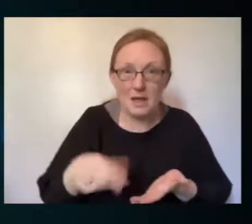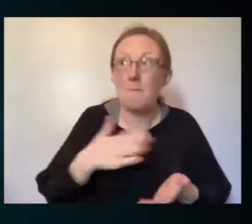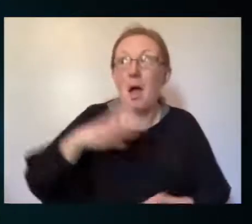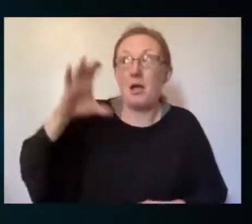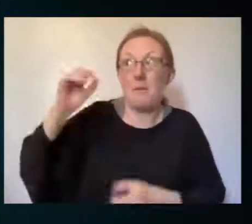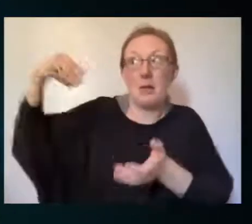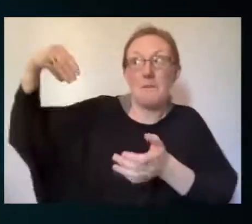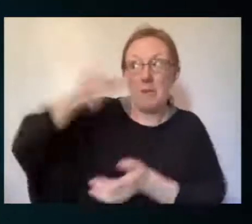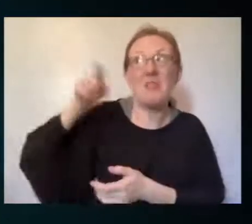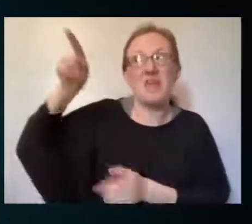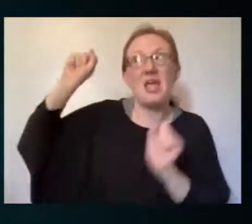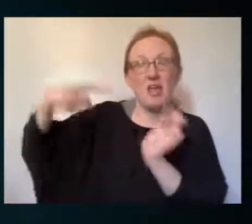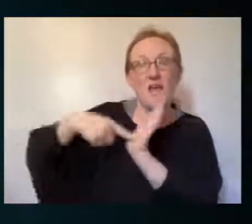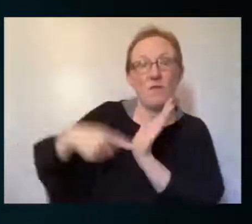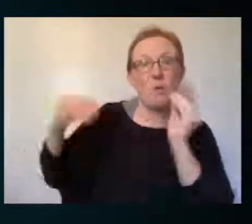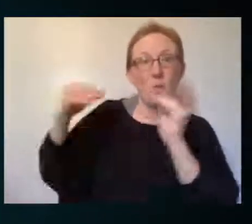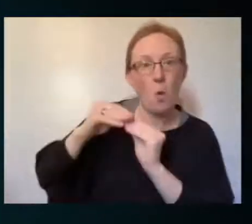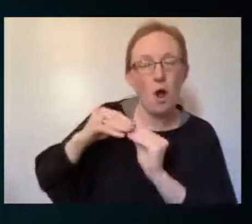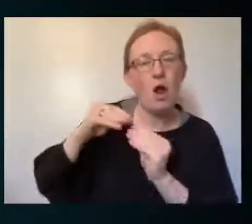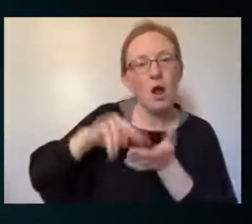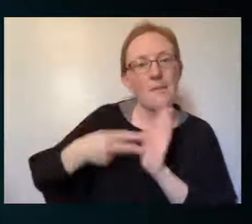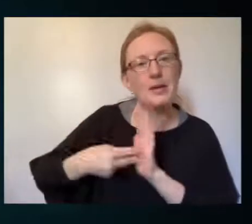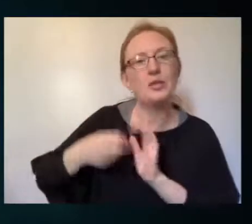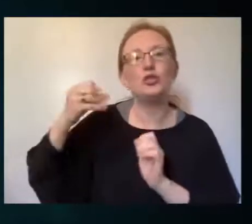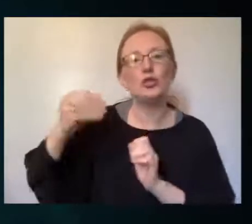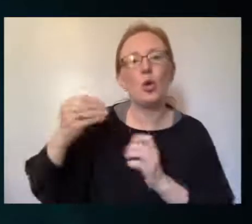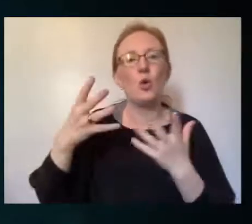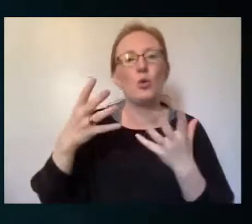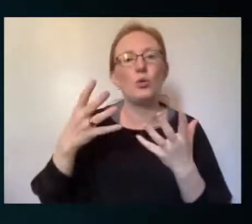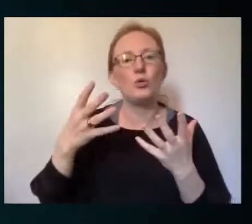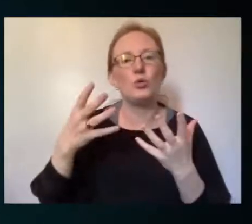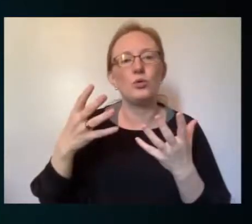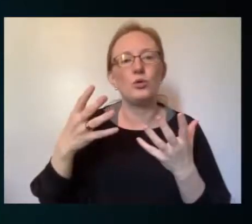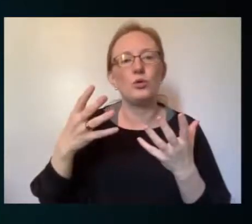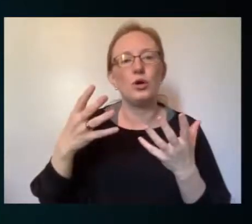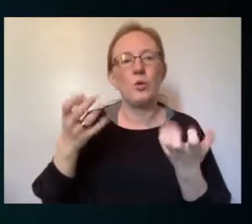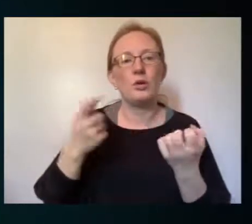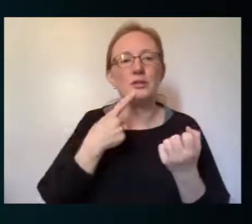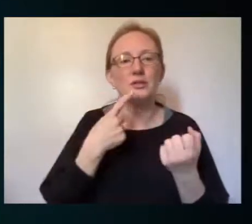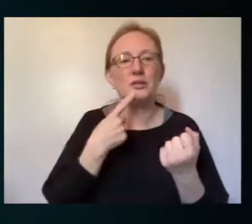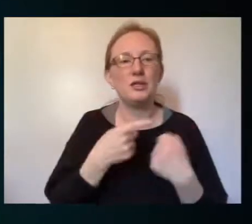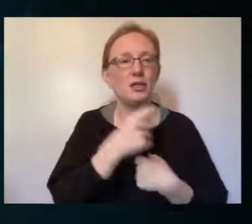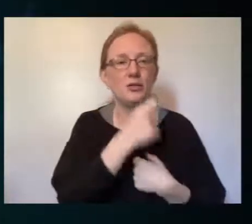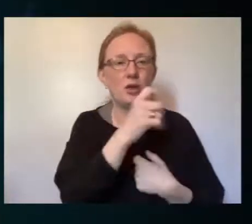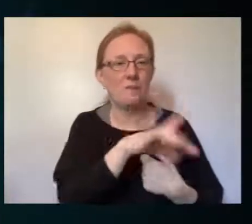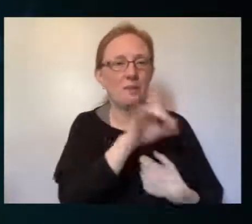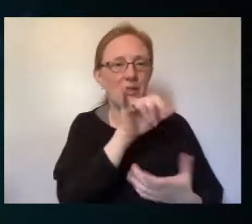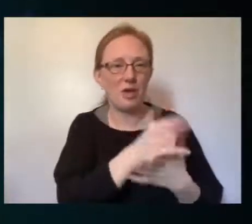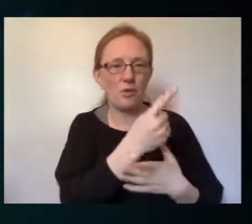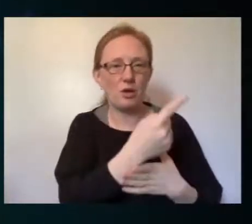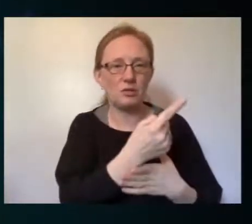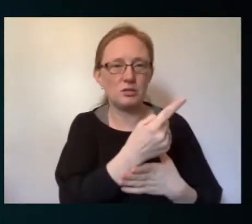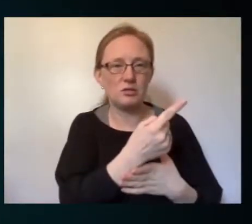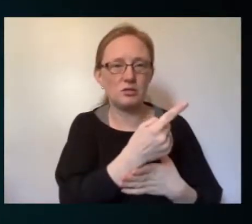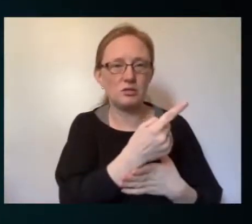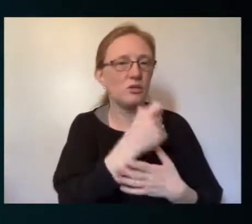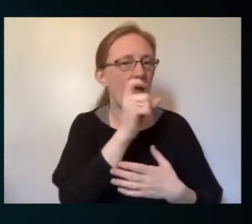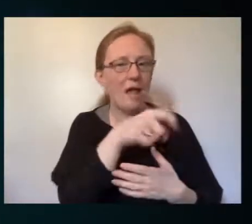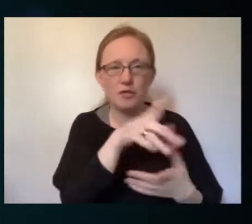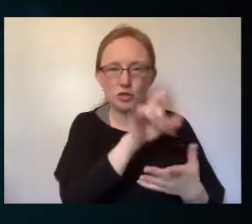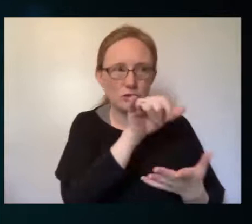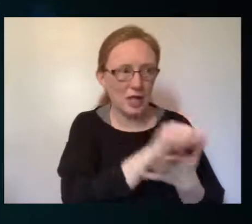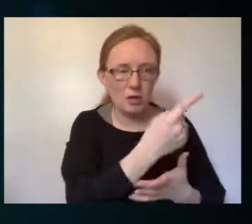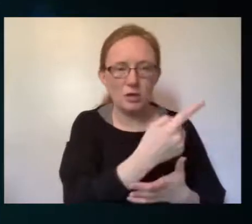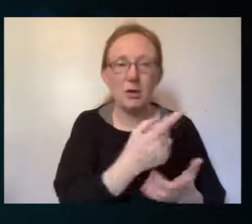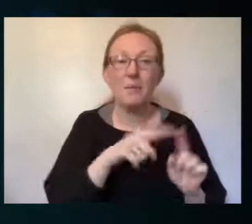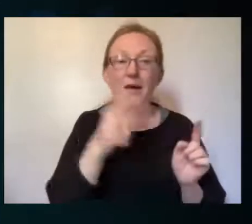boss, Jackie O'Neill, who I'm sure many of you know, was like, no, actually, you don't choose that one, and you know, don't have to choose that, right?